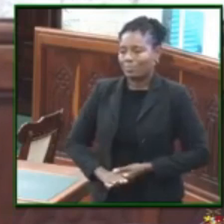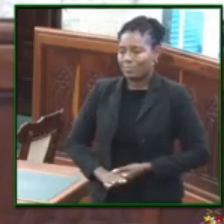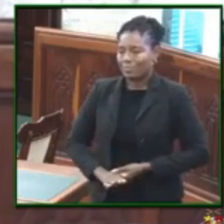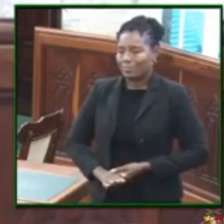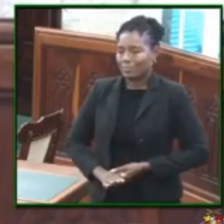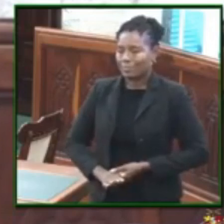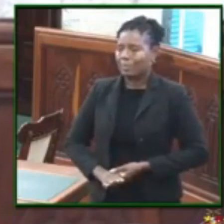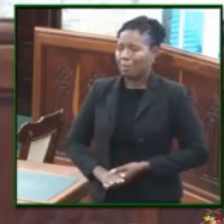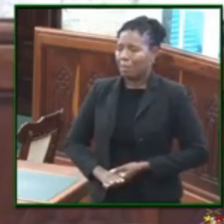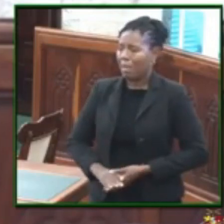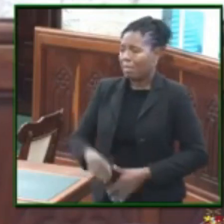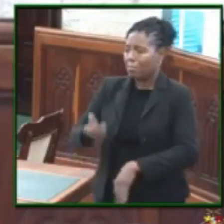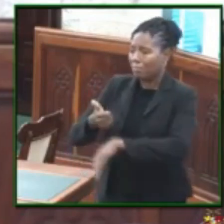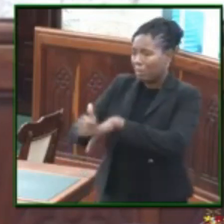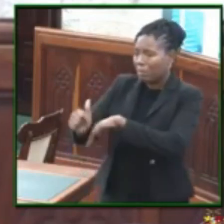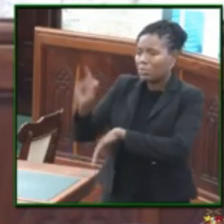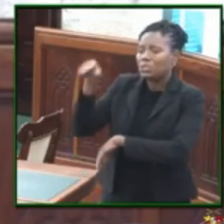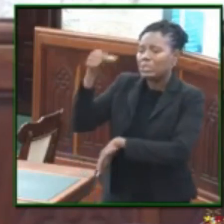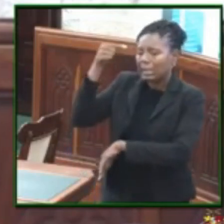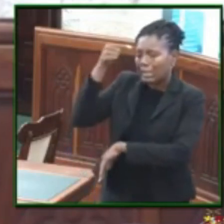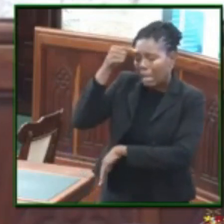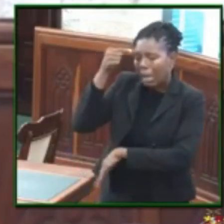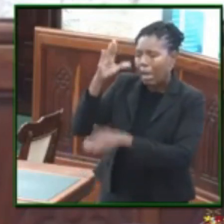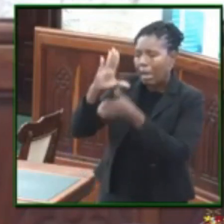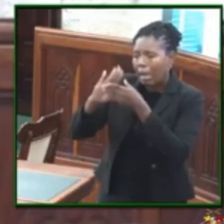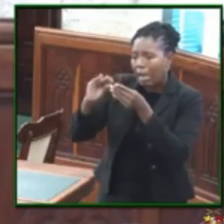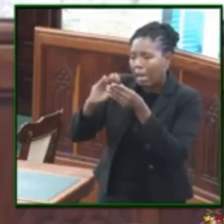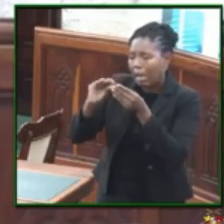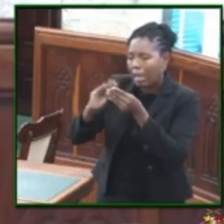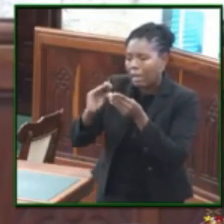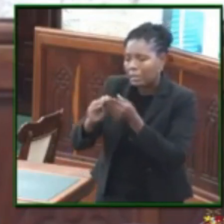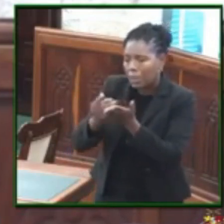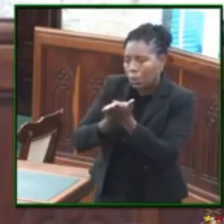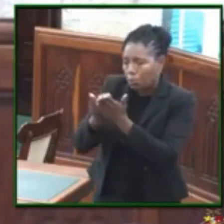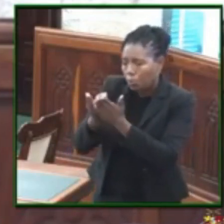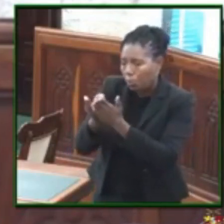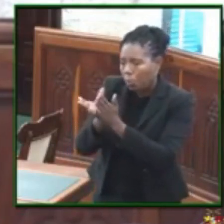I accused the government earlier of distortion of facts.